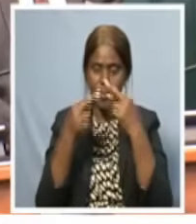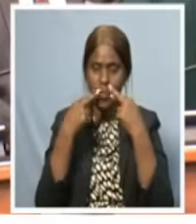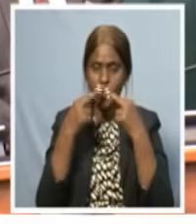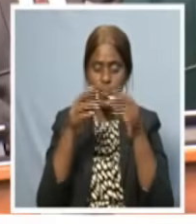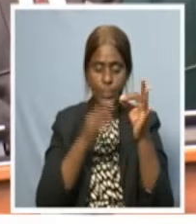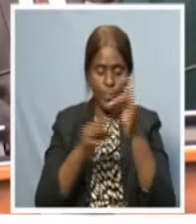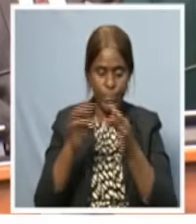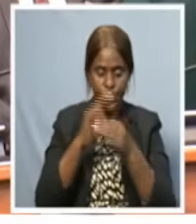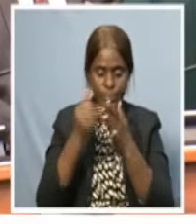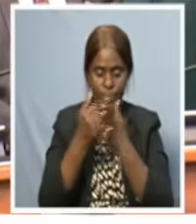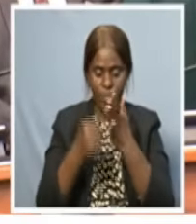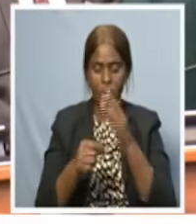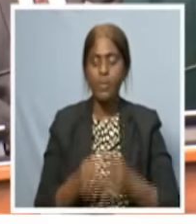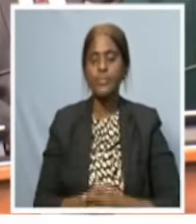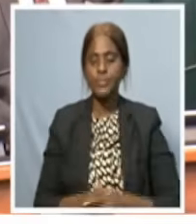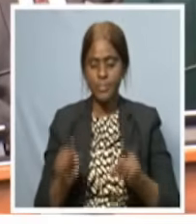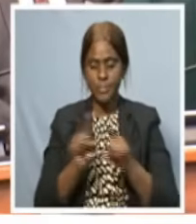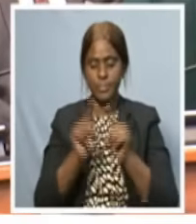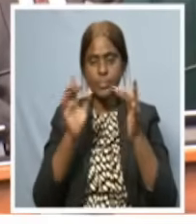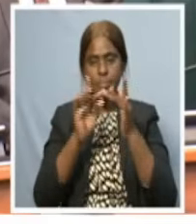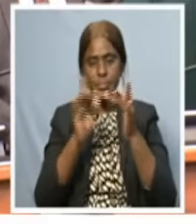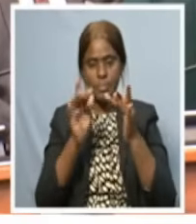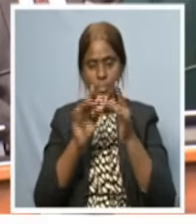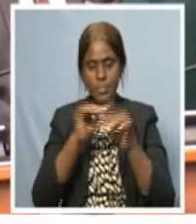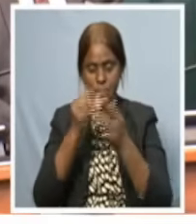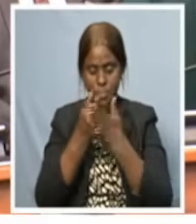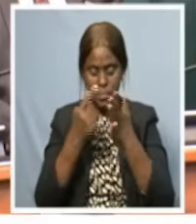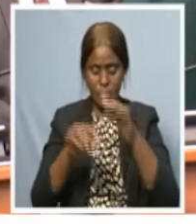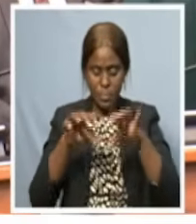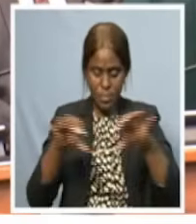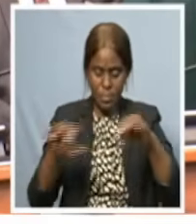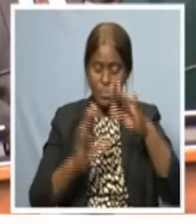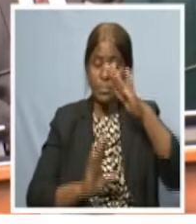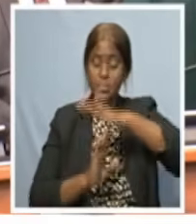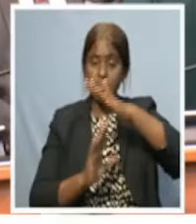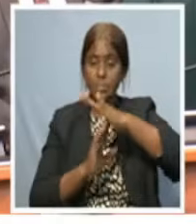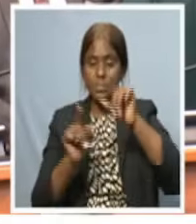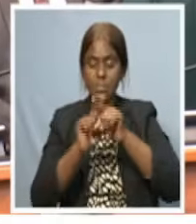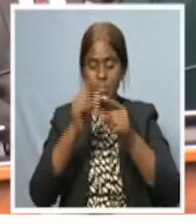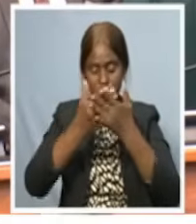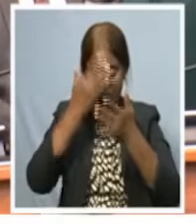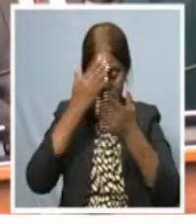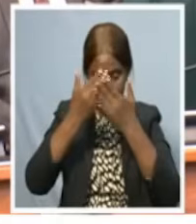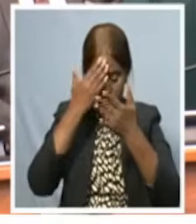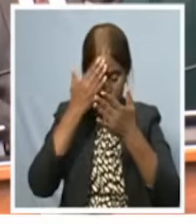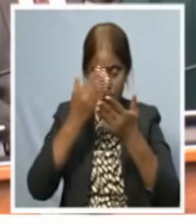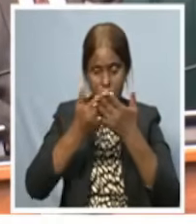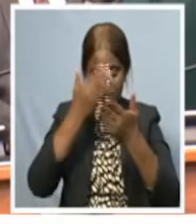the growing role of internet in children's education, learning,